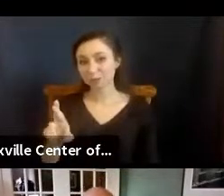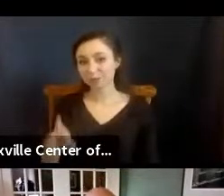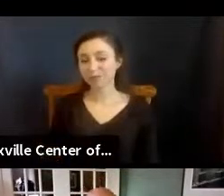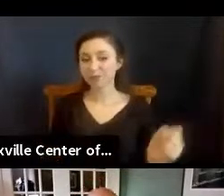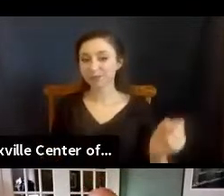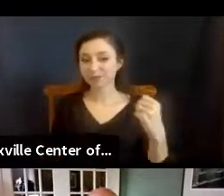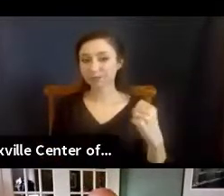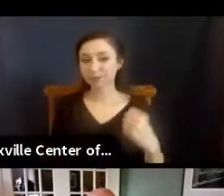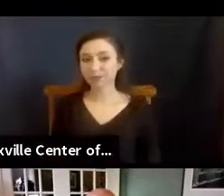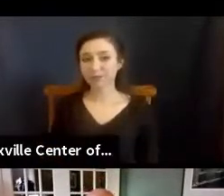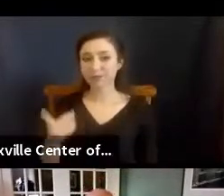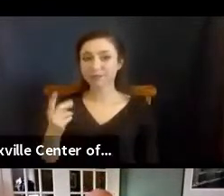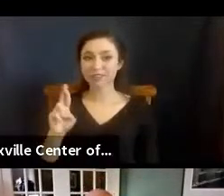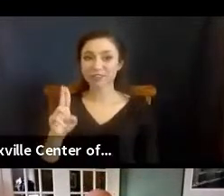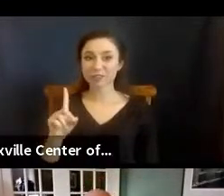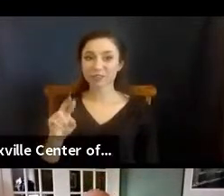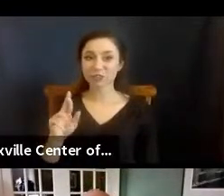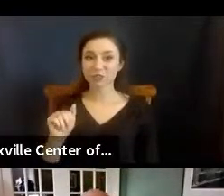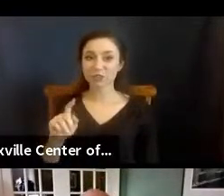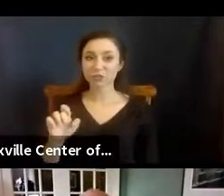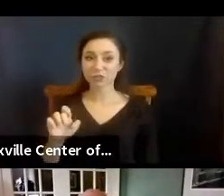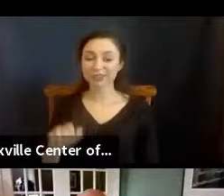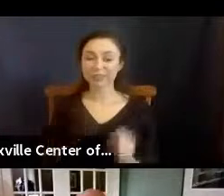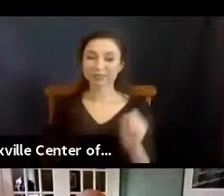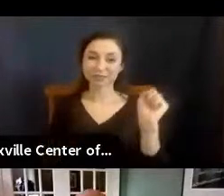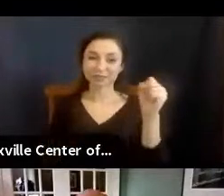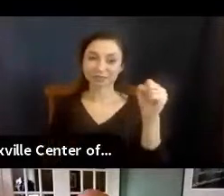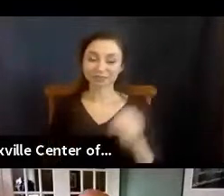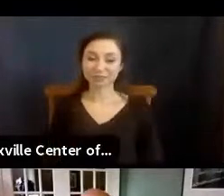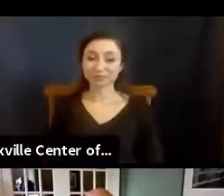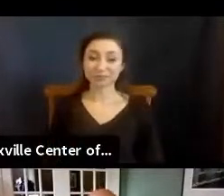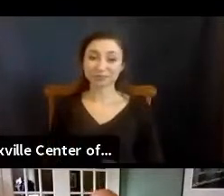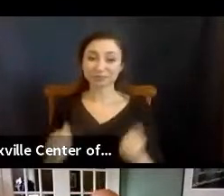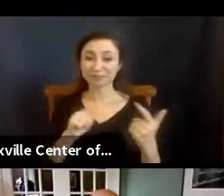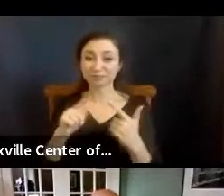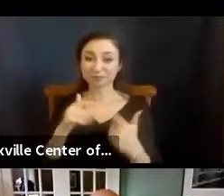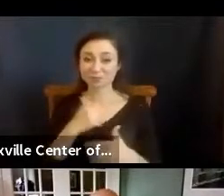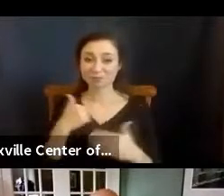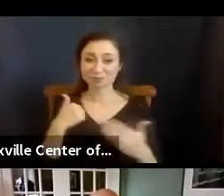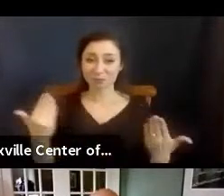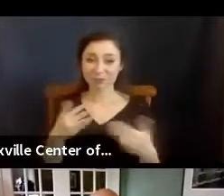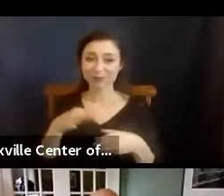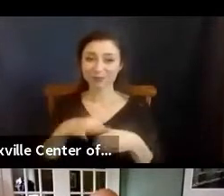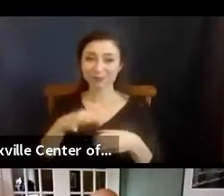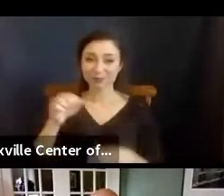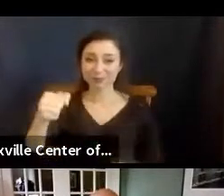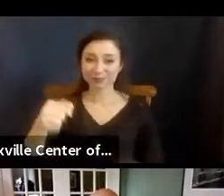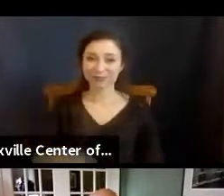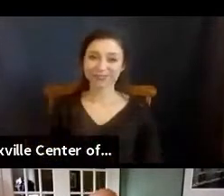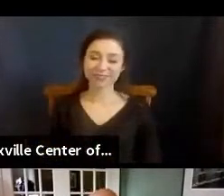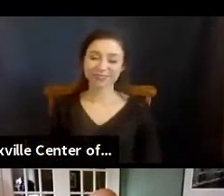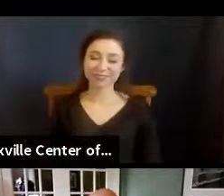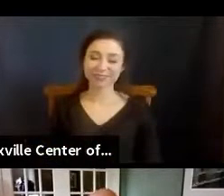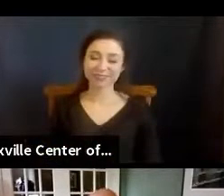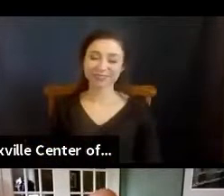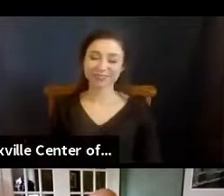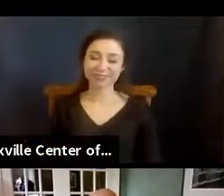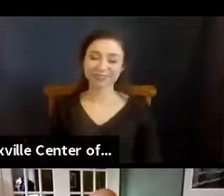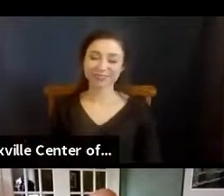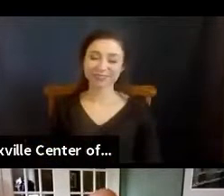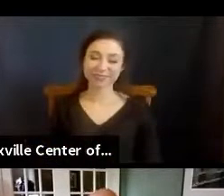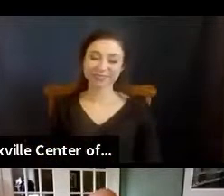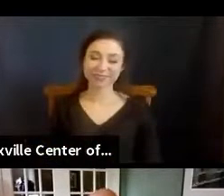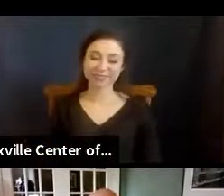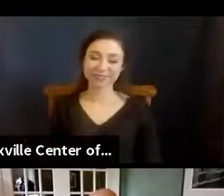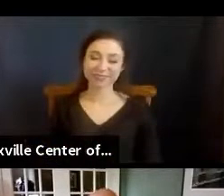Yes. And Dr. Drake? Yes. All members present voting yes. So you